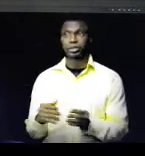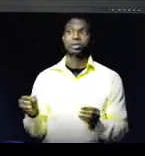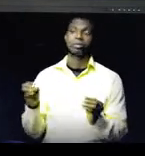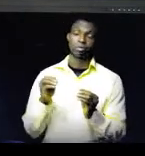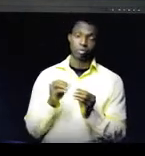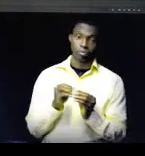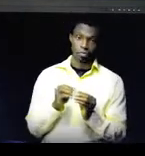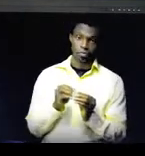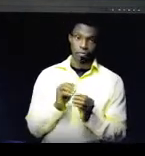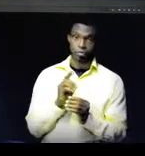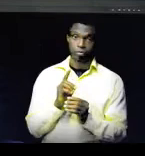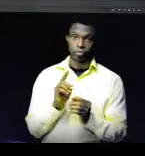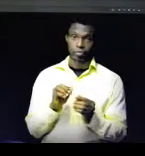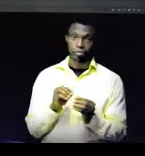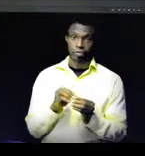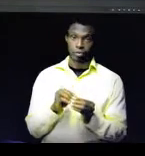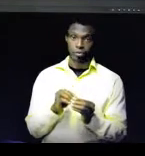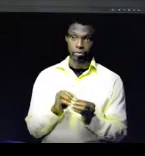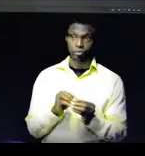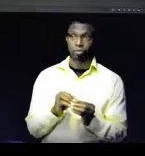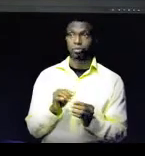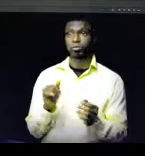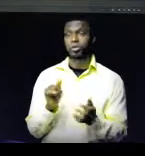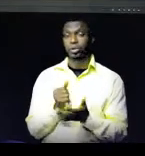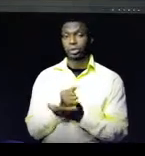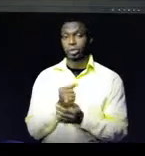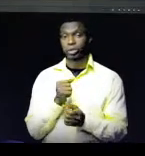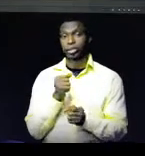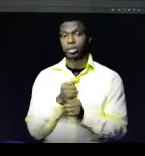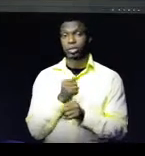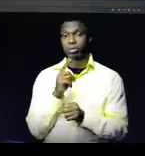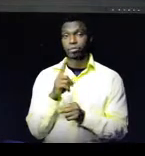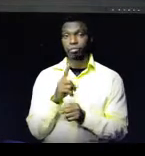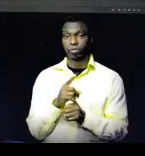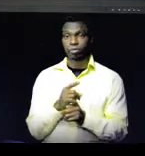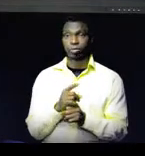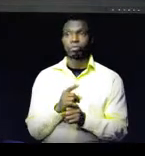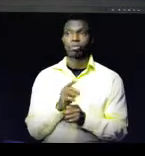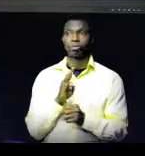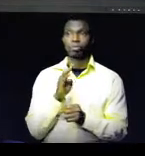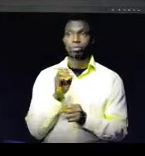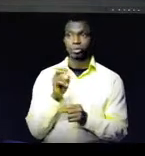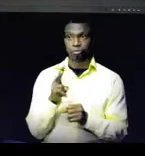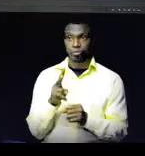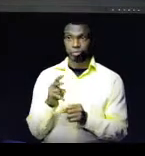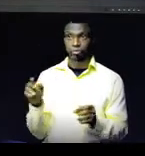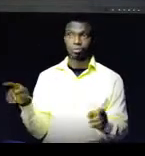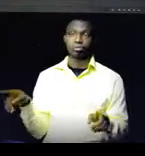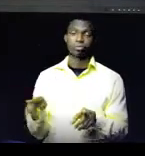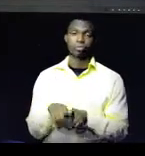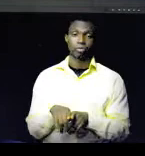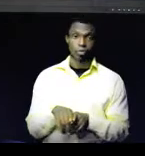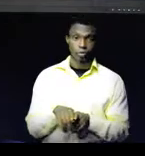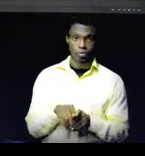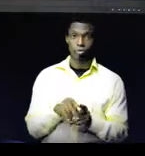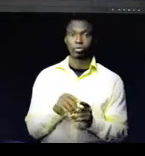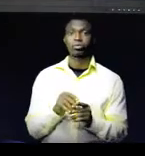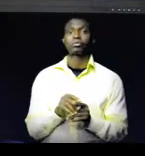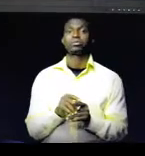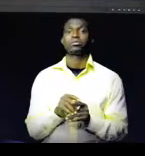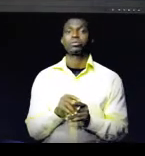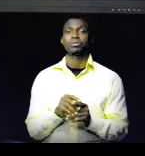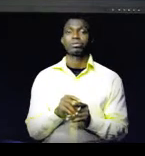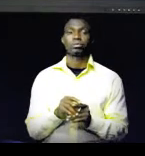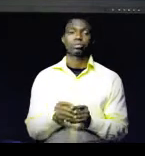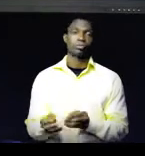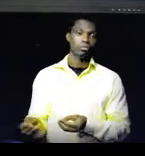1 to 0, we get 1. 0 to 0, we get 0. Now remember, 1 base 2 plus 1 base 2 is 10 base 2. Then